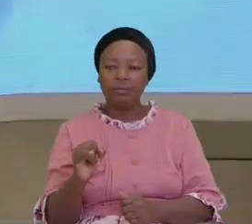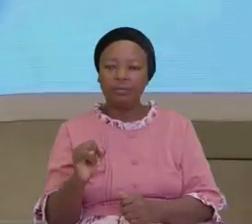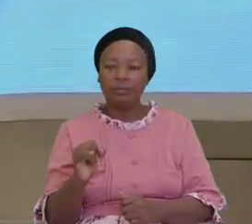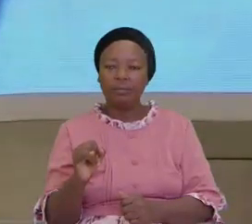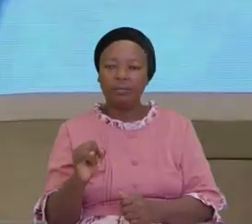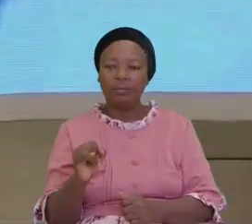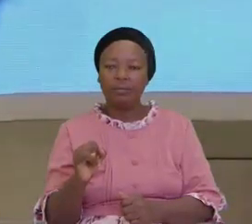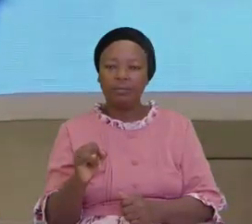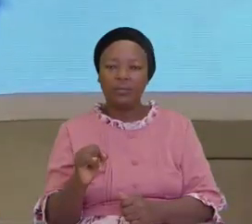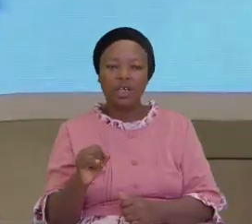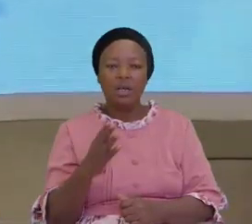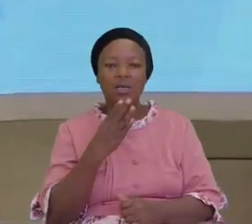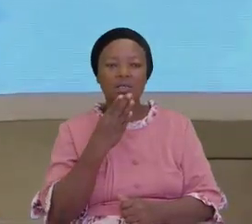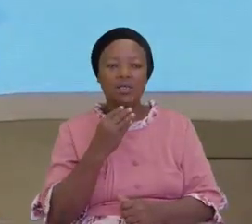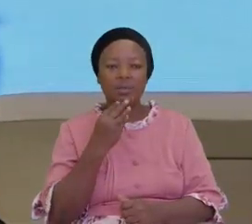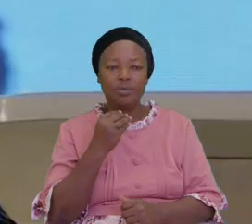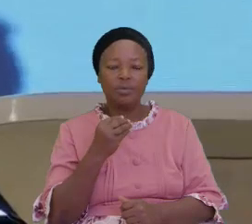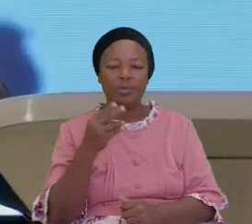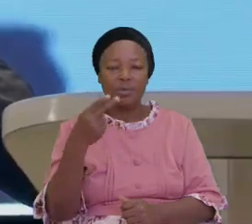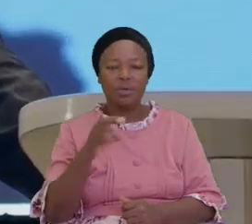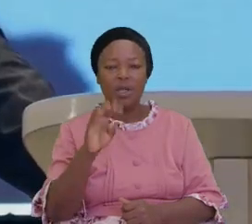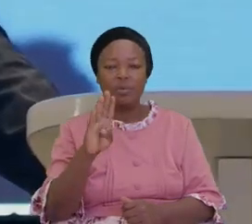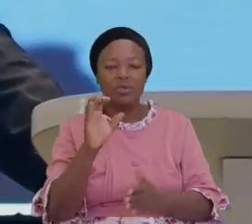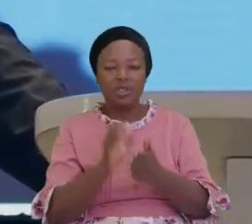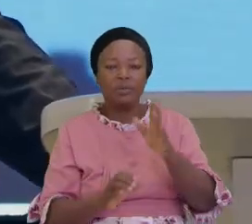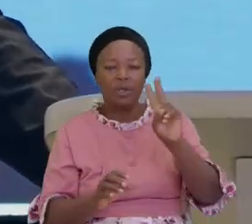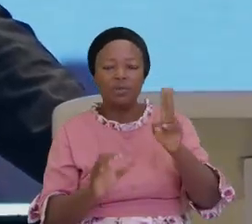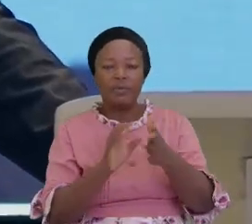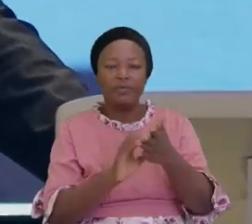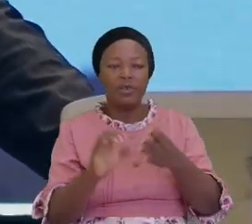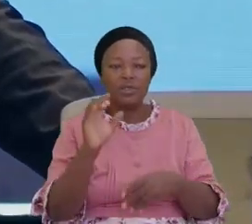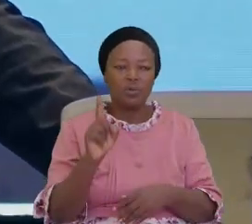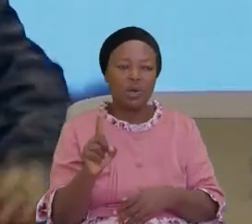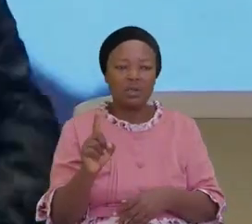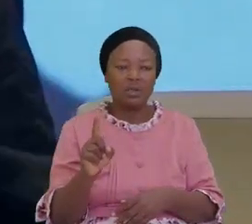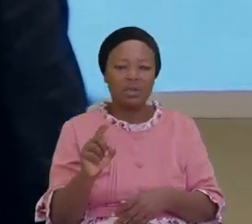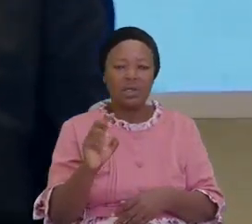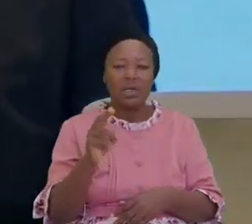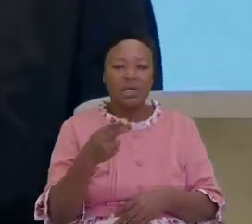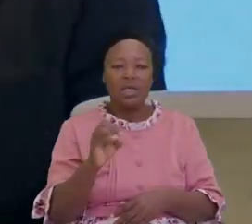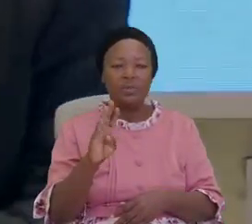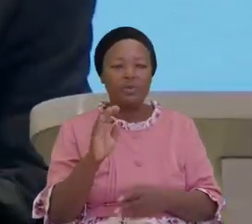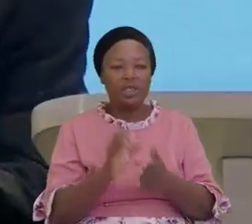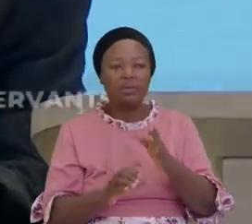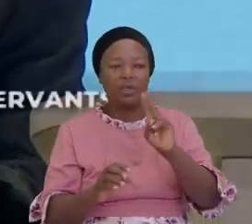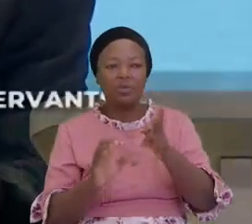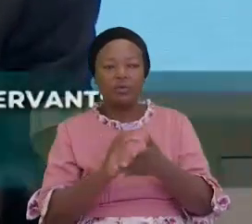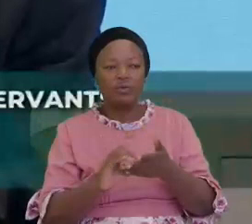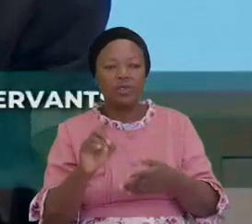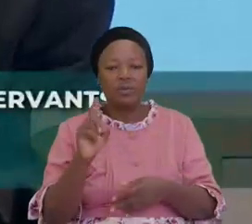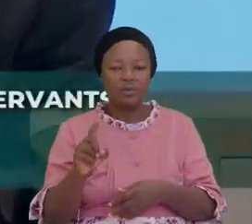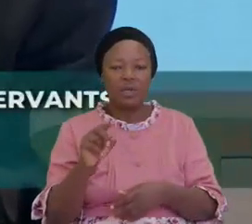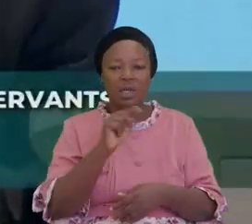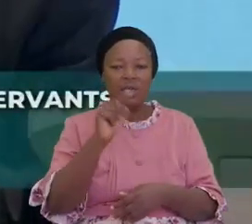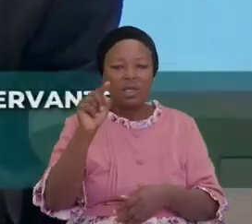Hebrews chapter 2, I'm reading from verse 1. In Hebrews chapter 2, verse 1, "Therefore we ought to